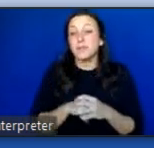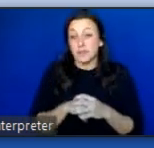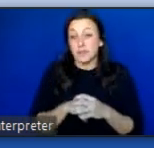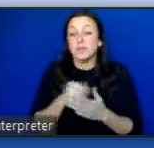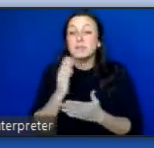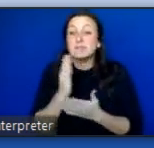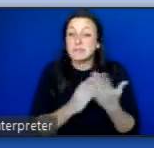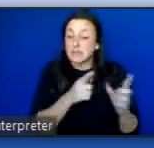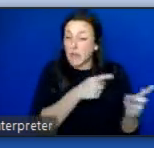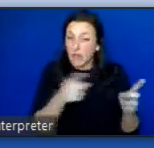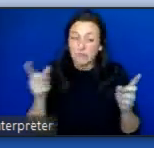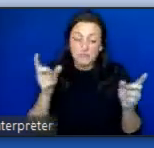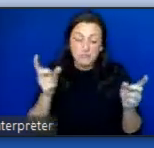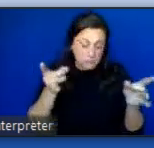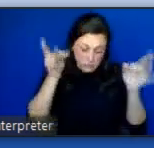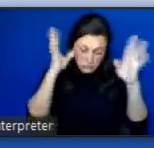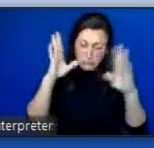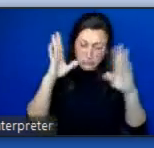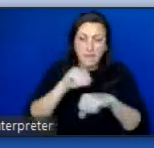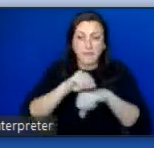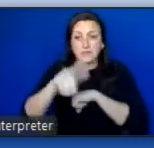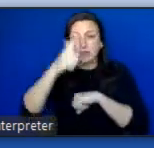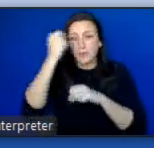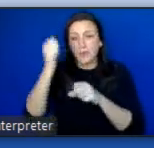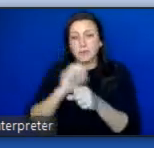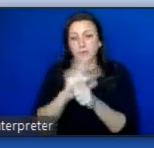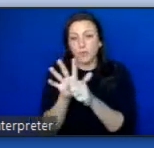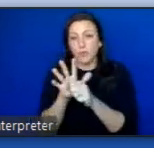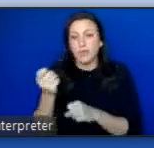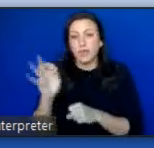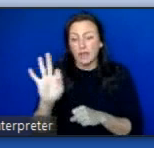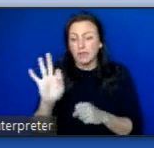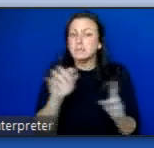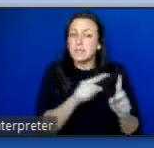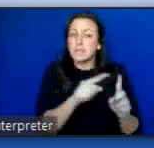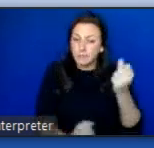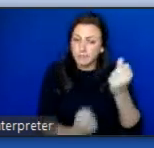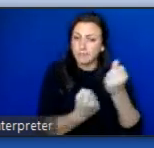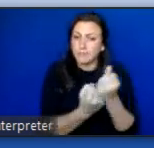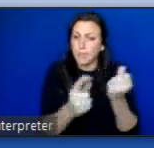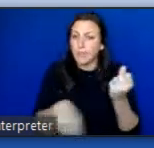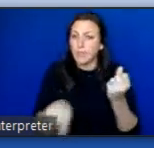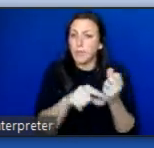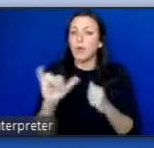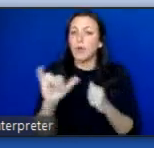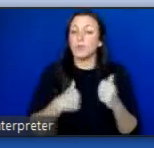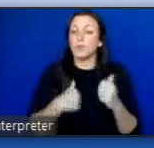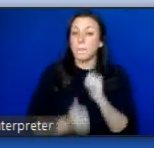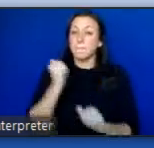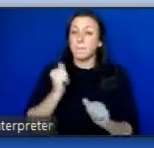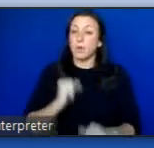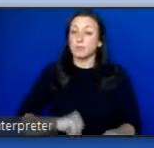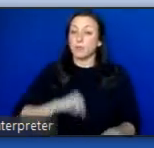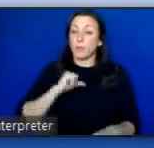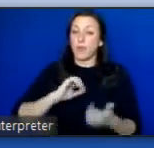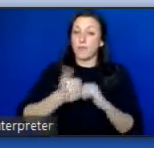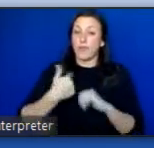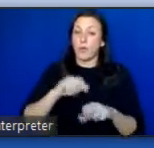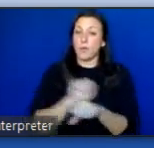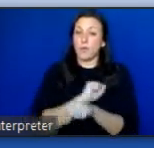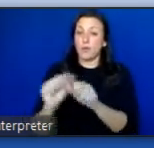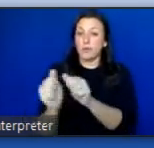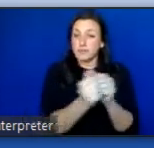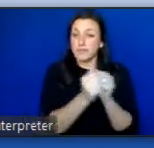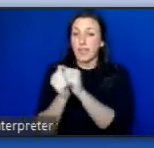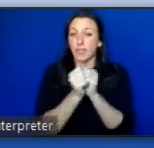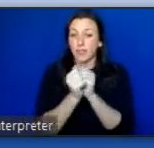by the virus. I'm most proud of how we worked as one public health system, as Director Ryan said. Don't get